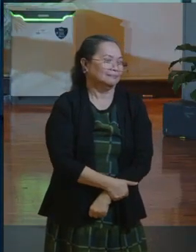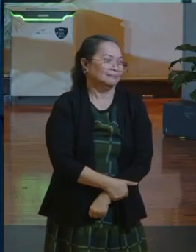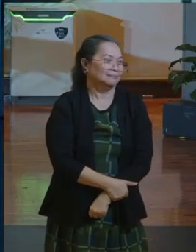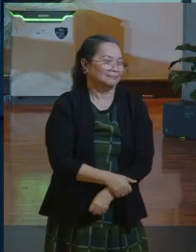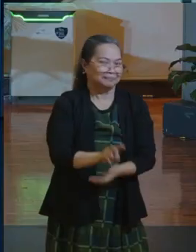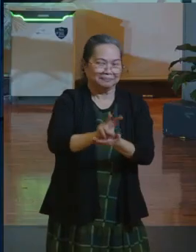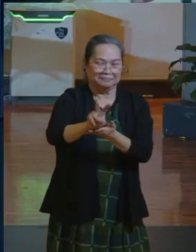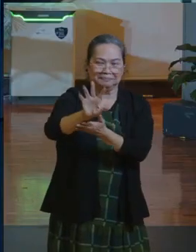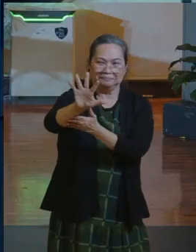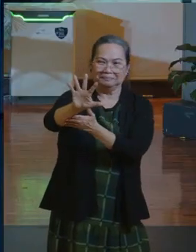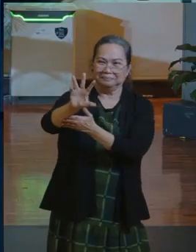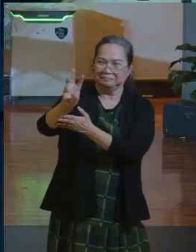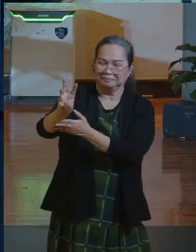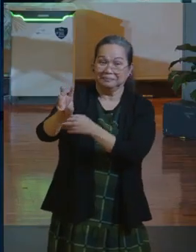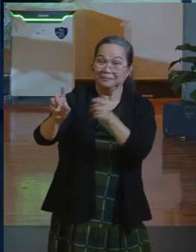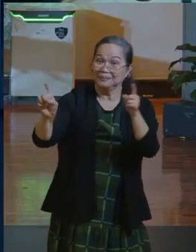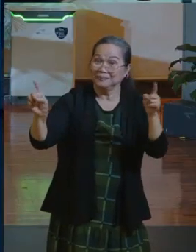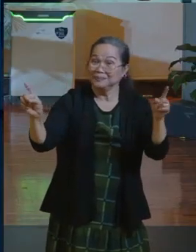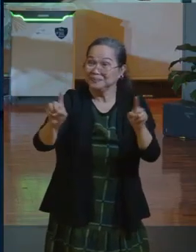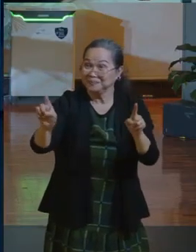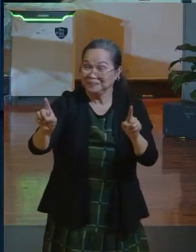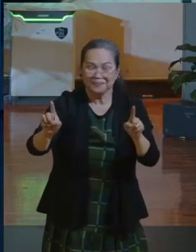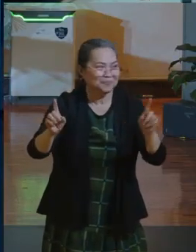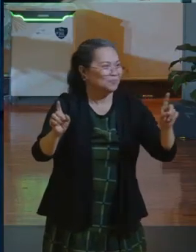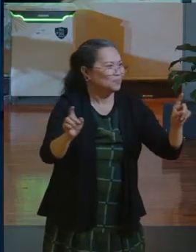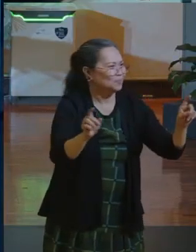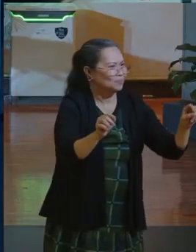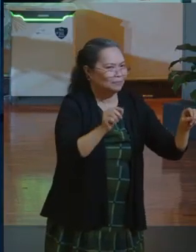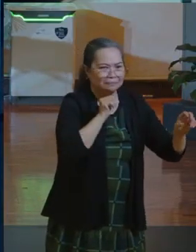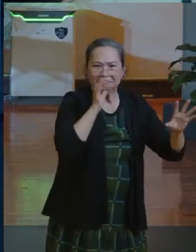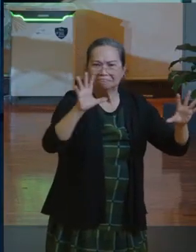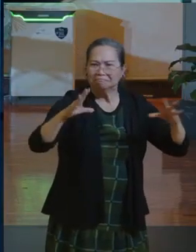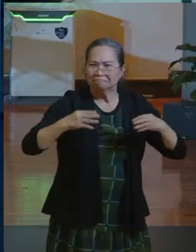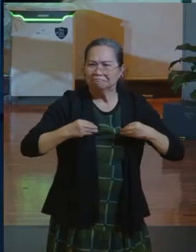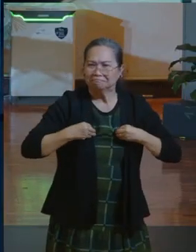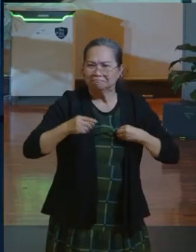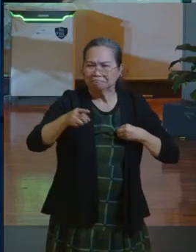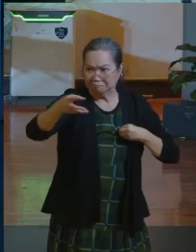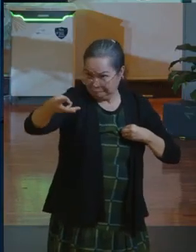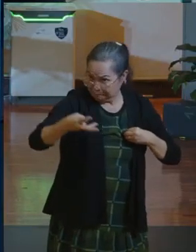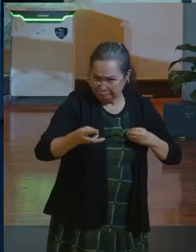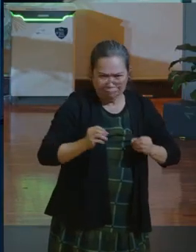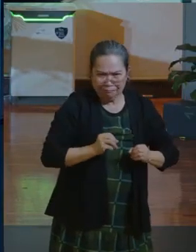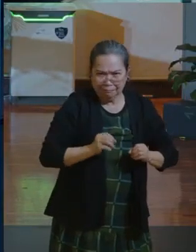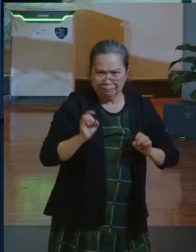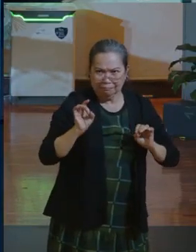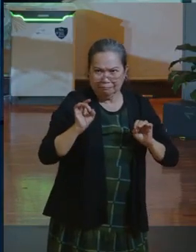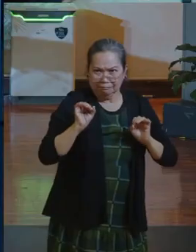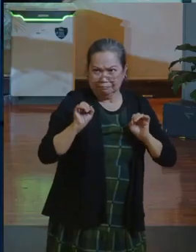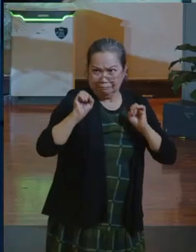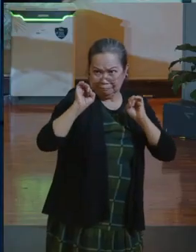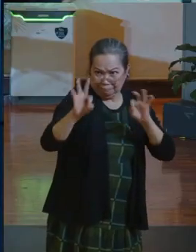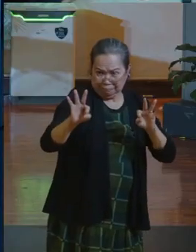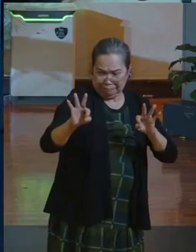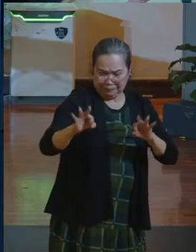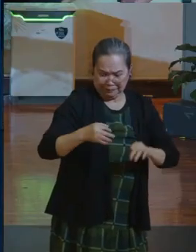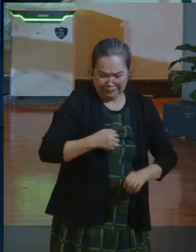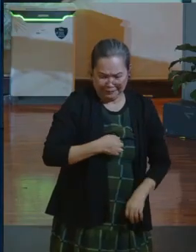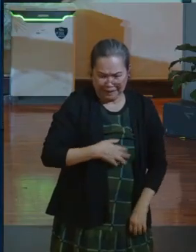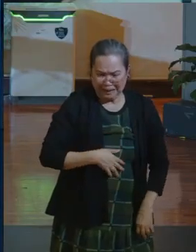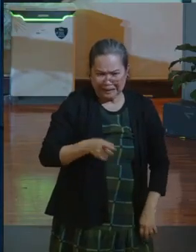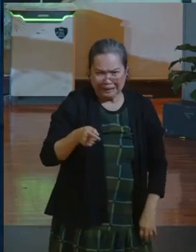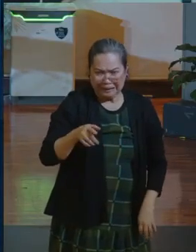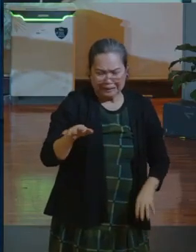Verses 5 and 6, and wherever they do not receive you, when you leave that town, shake off the dust from your feet